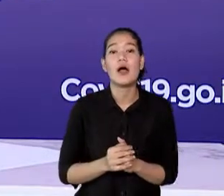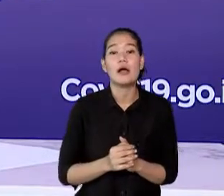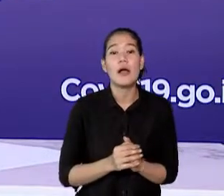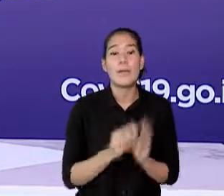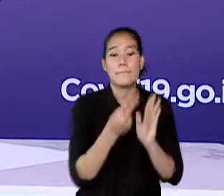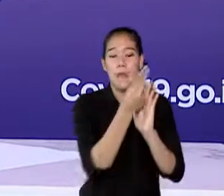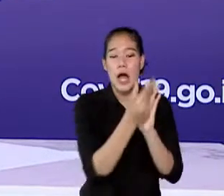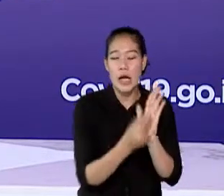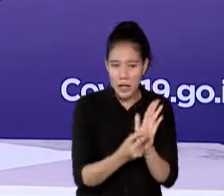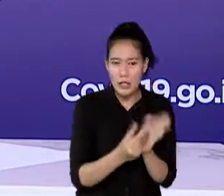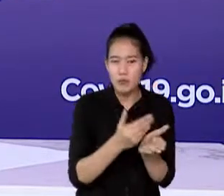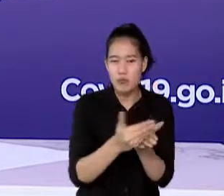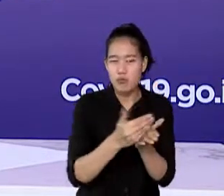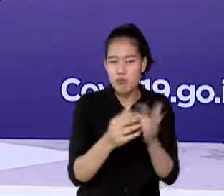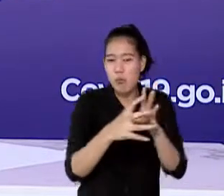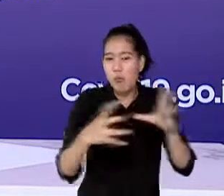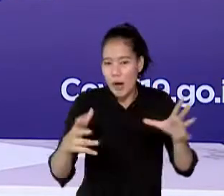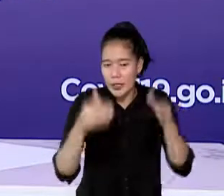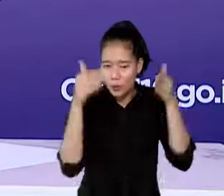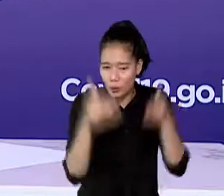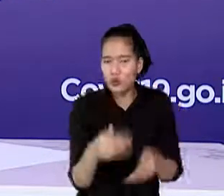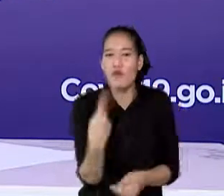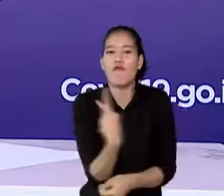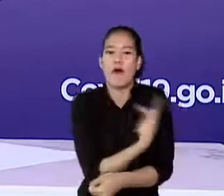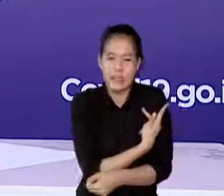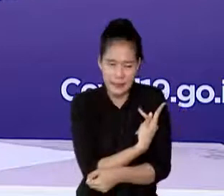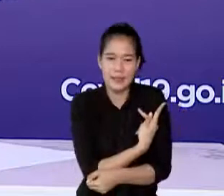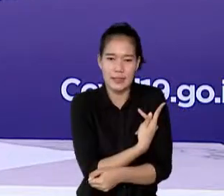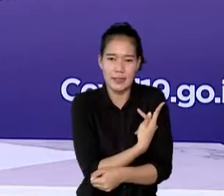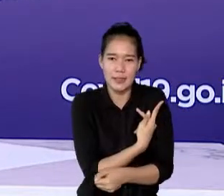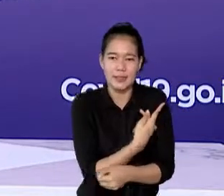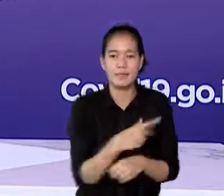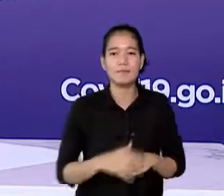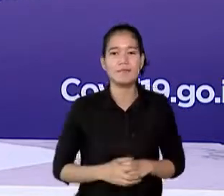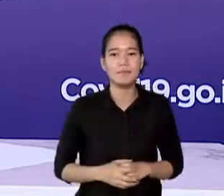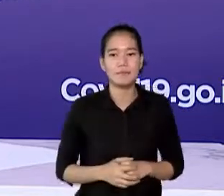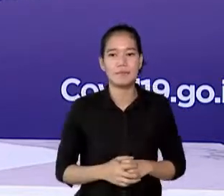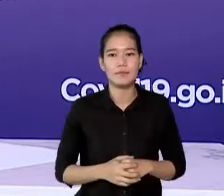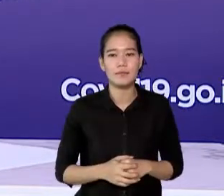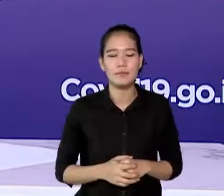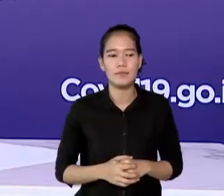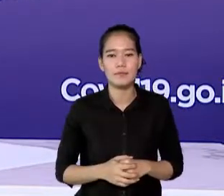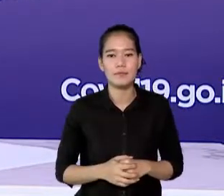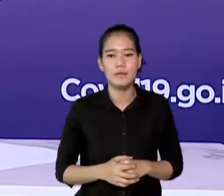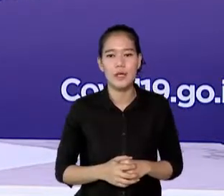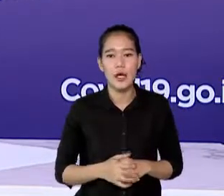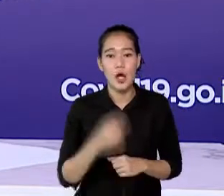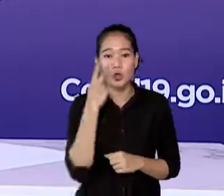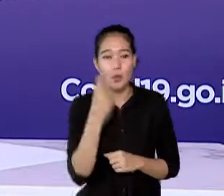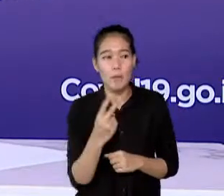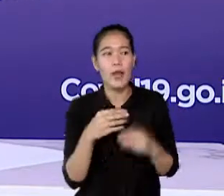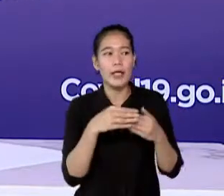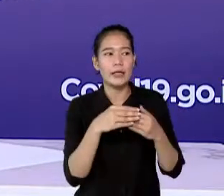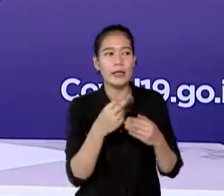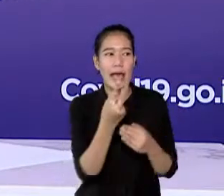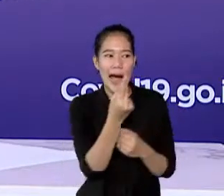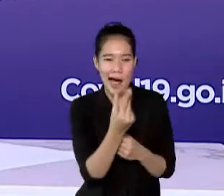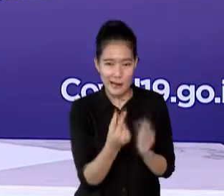has certainly been allocated for vaccine procurement. As for prices,